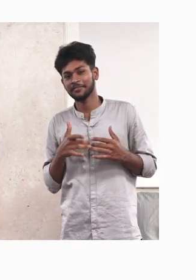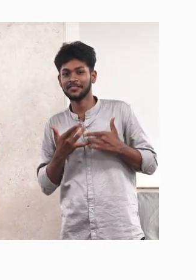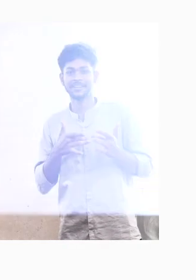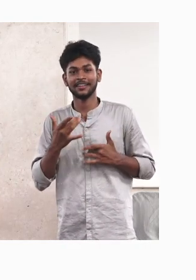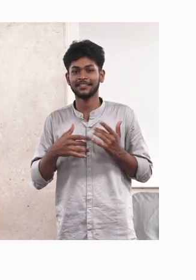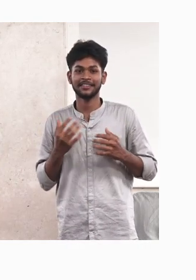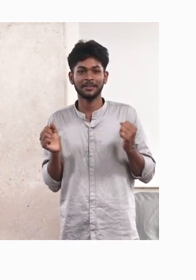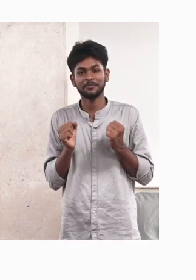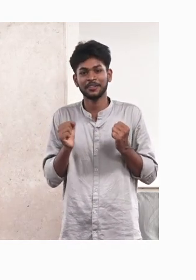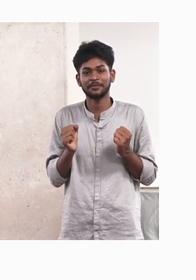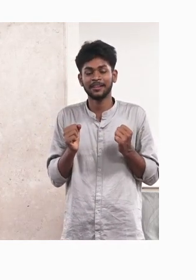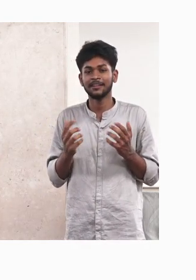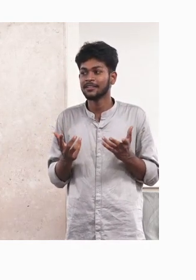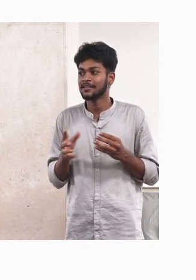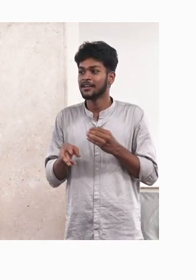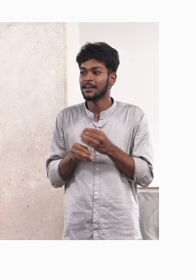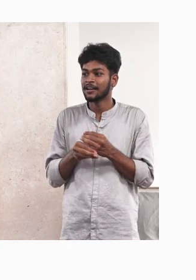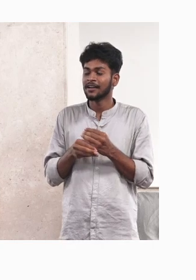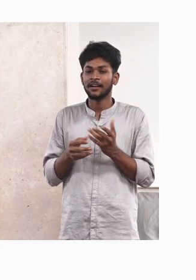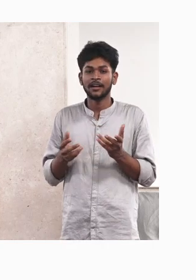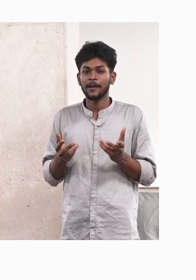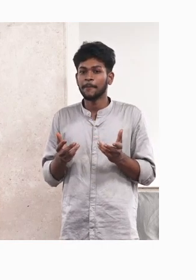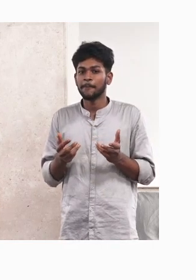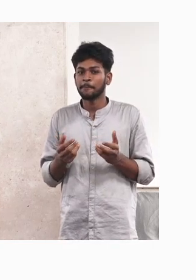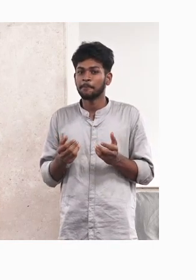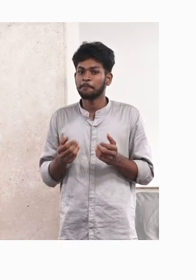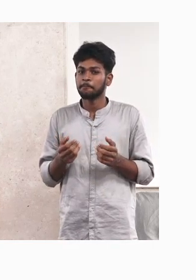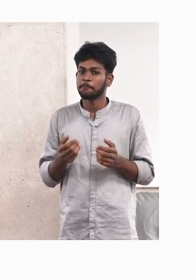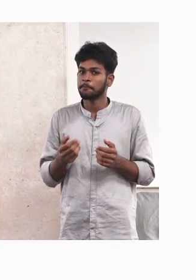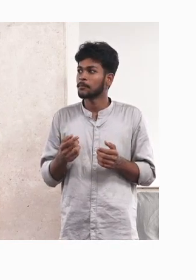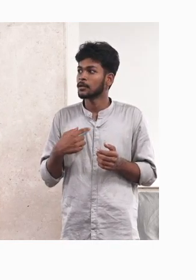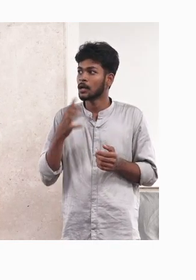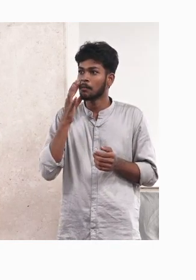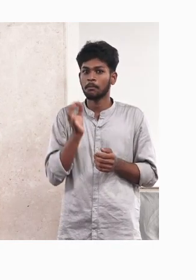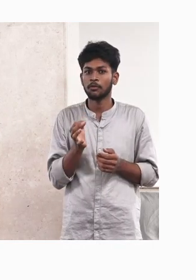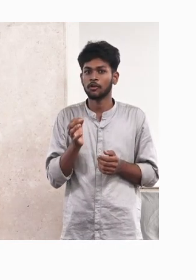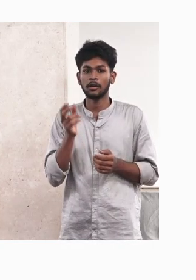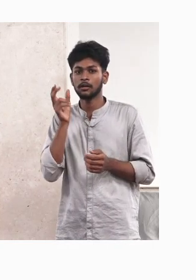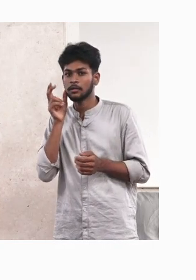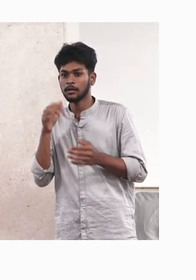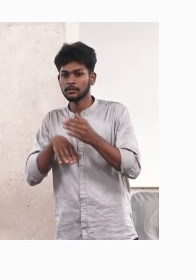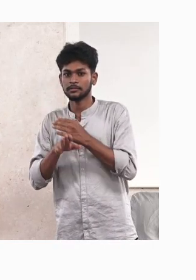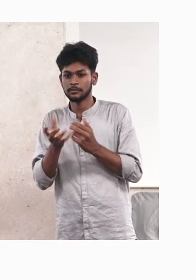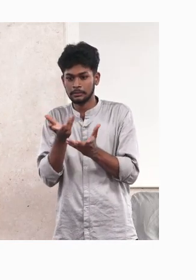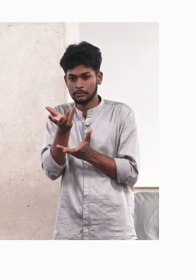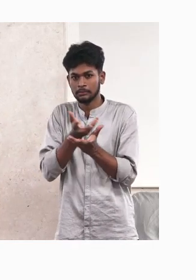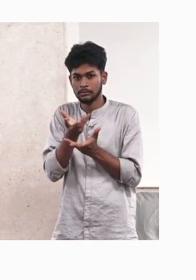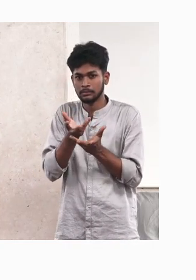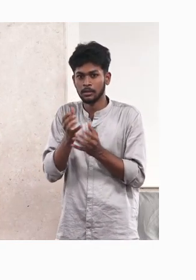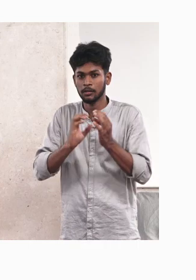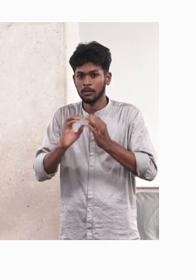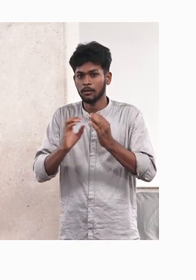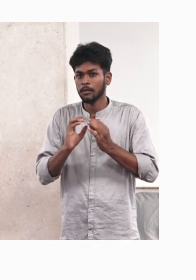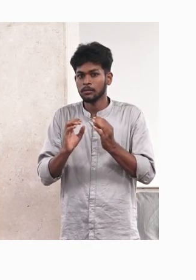conversation, which I realize it's a very important part in our conversations